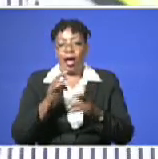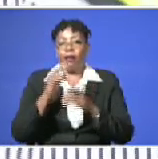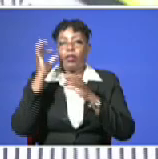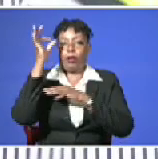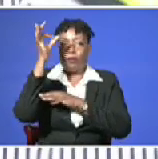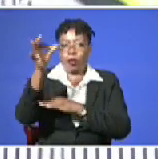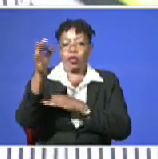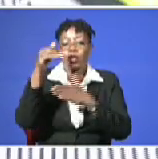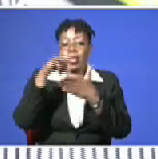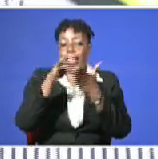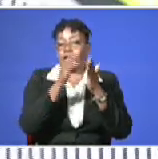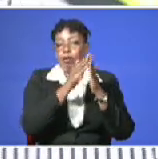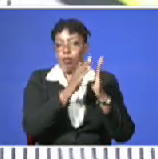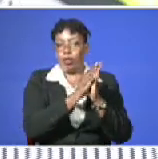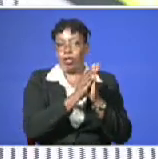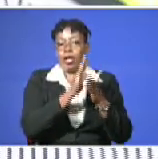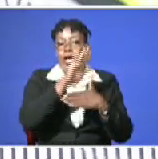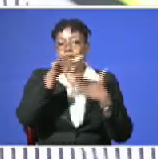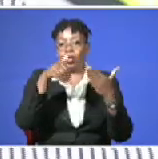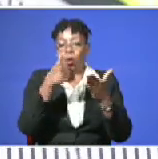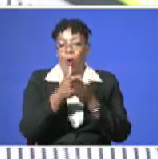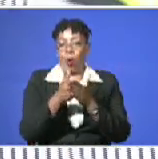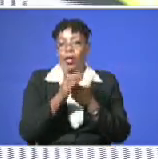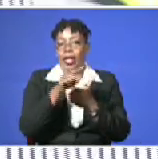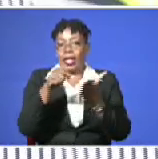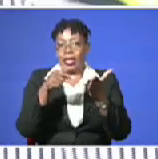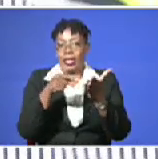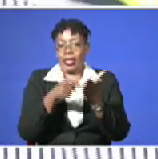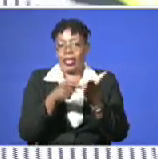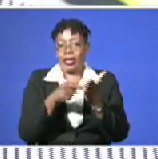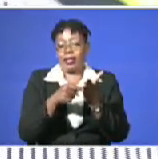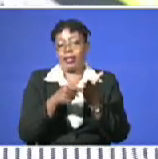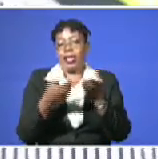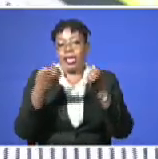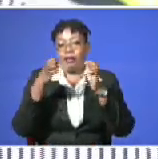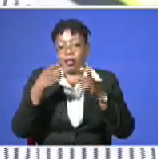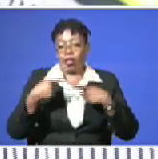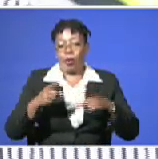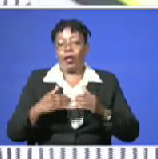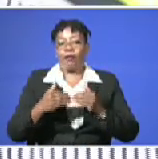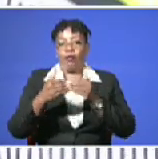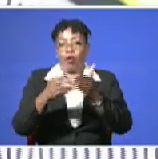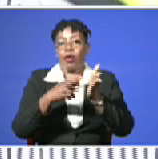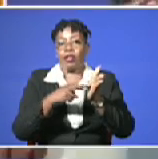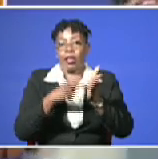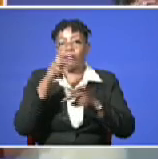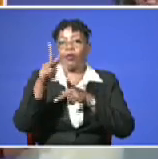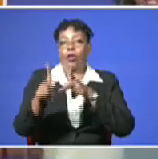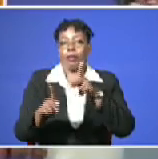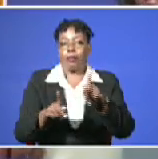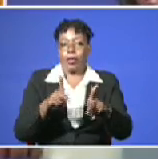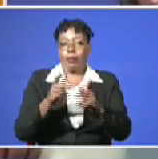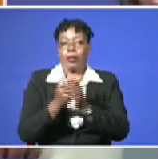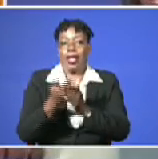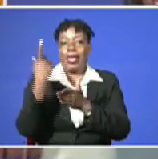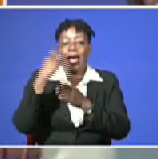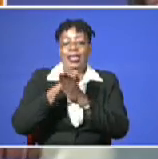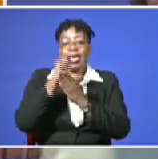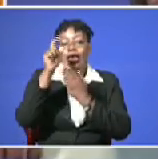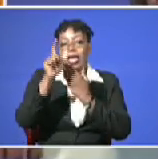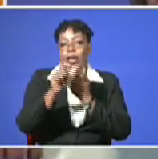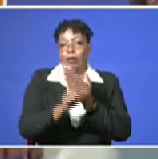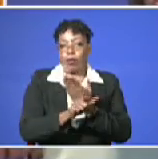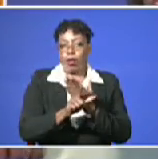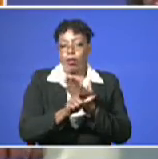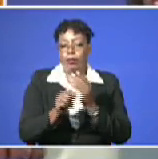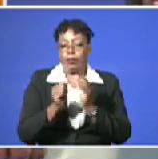of the community and all that this signature event going forward would represent for the people. Just last April, Robinson